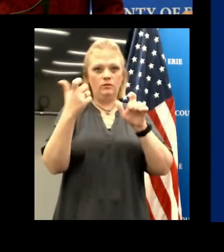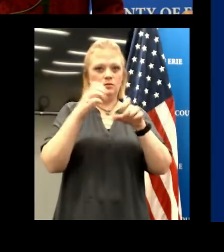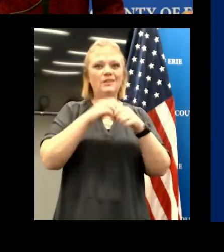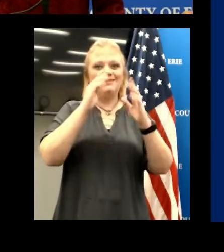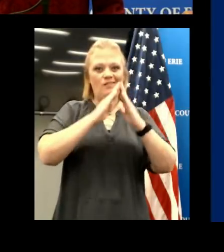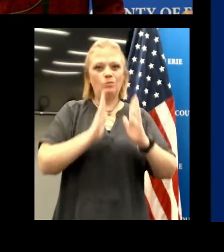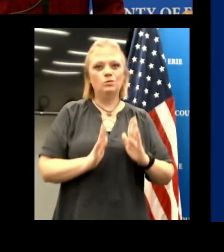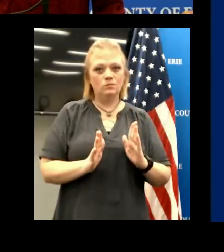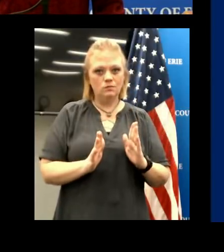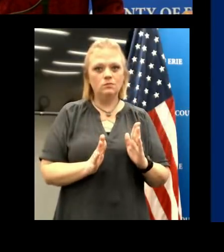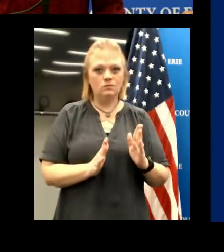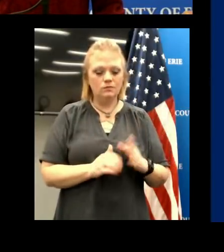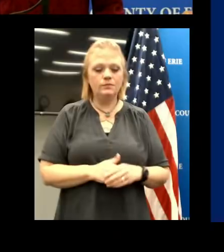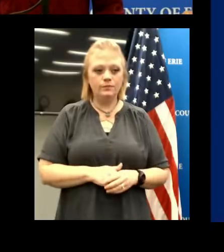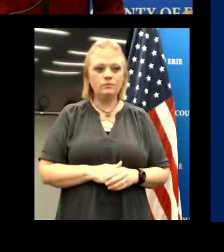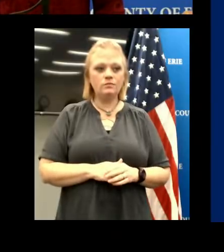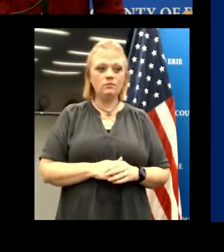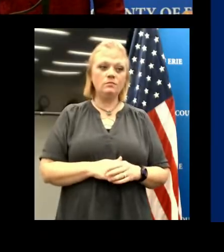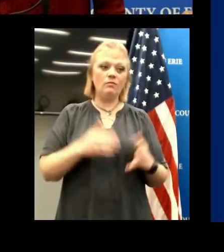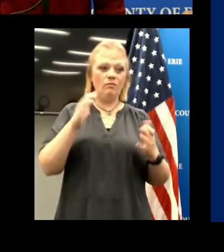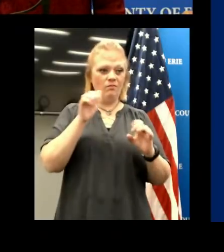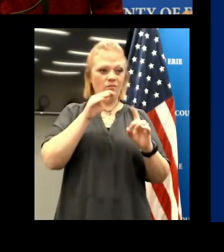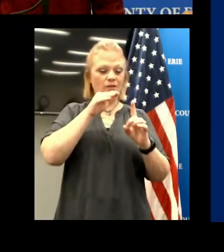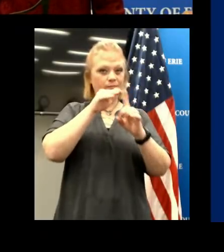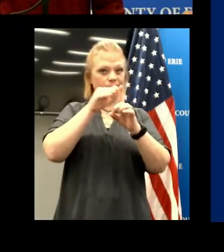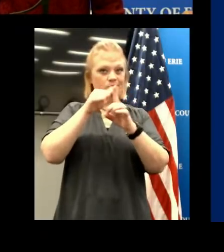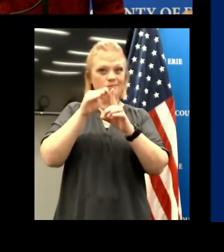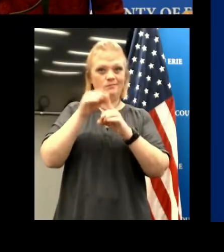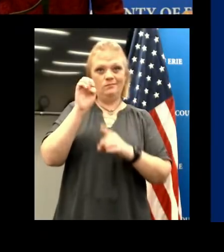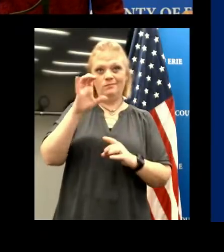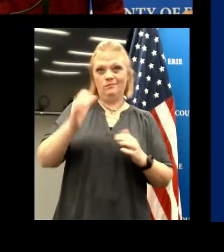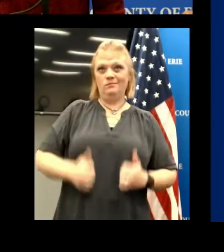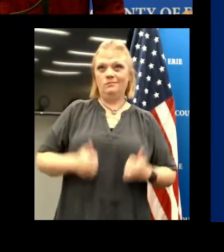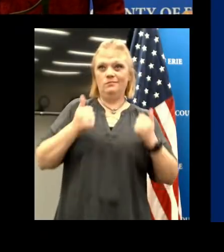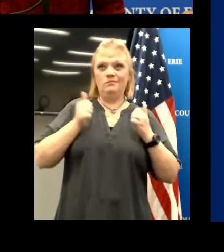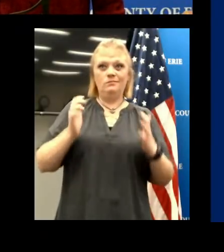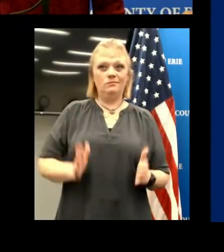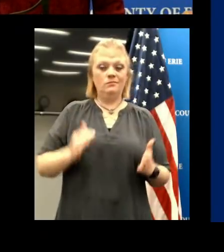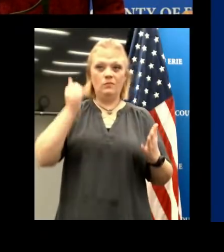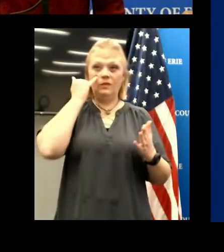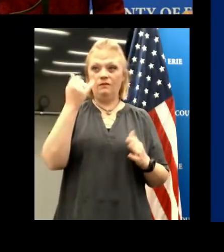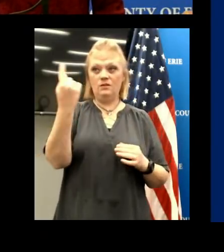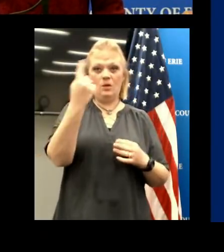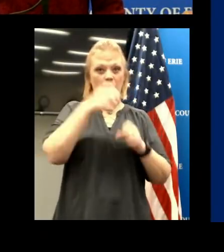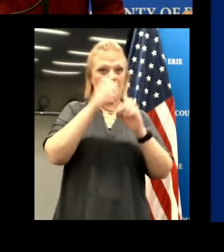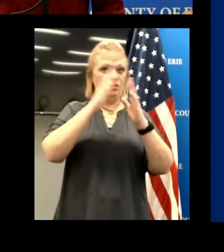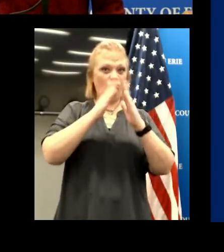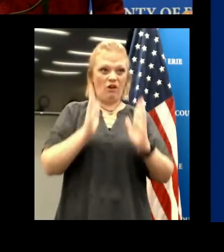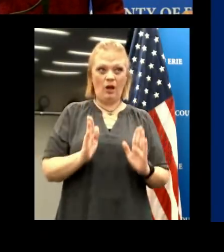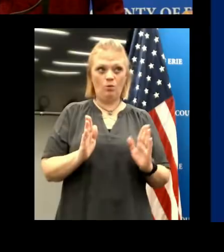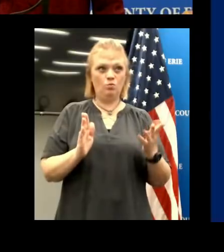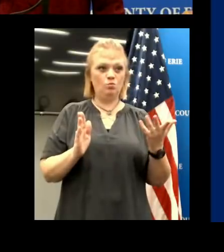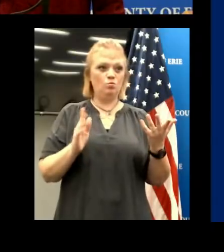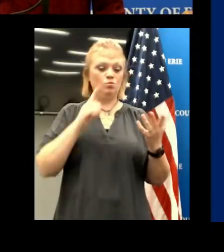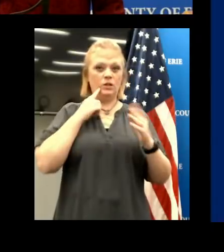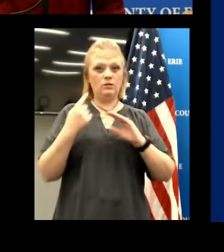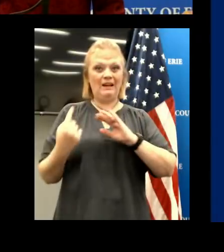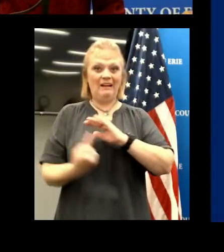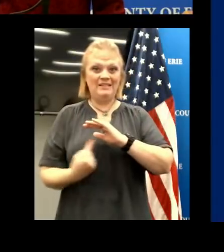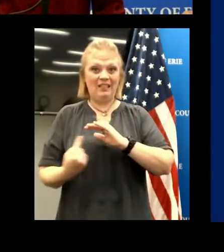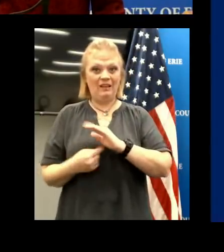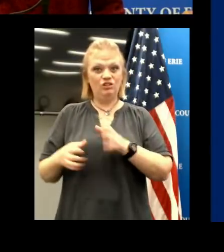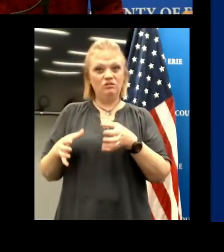household. So we just want to remind Erie County residents that if there's somebody in your household that is in isolation